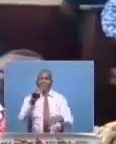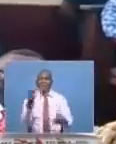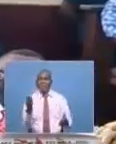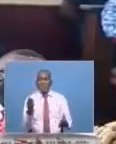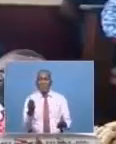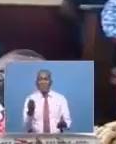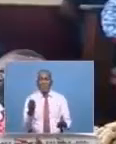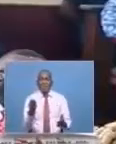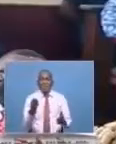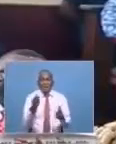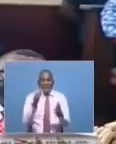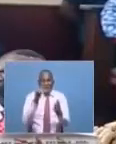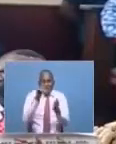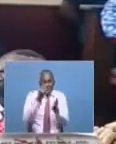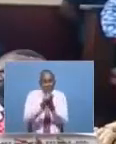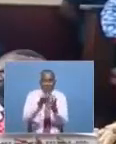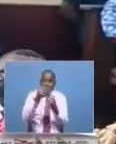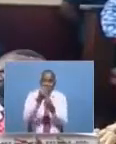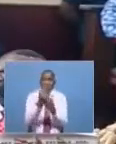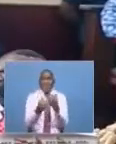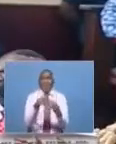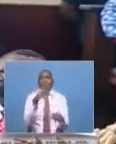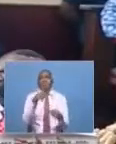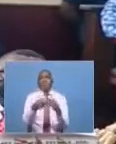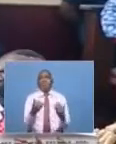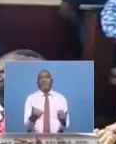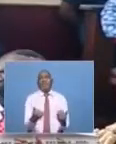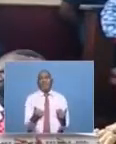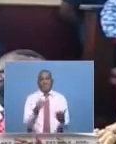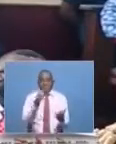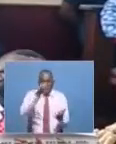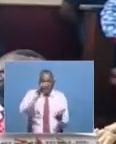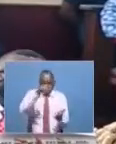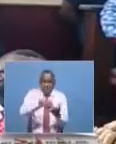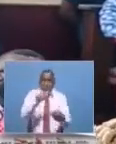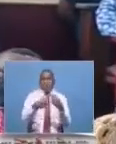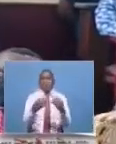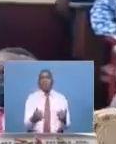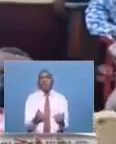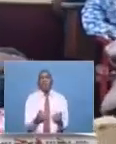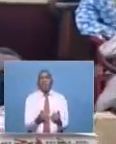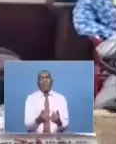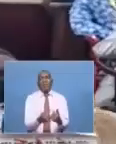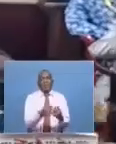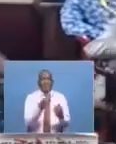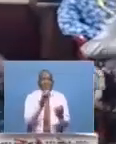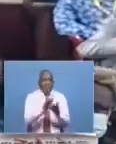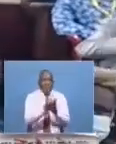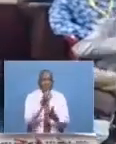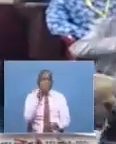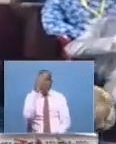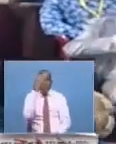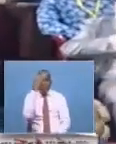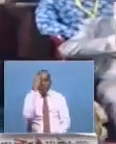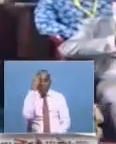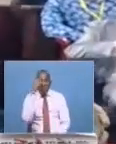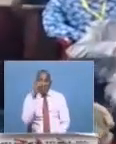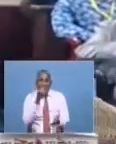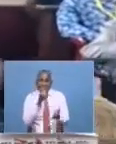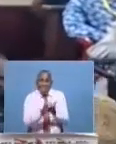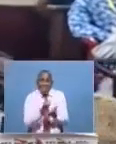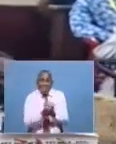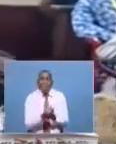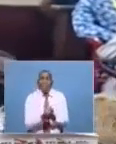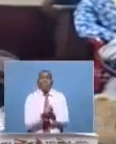is the situation that we find ourselves in this particular case. And it is for those reasons specifically that